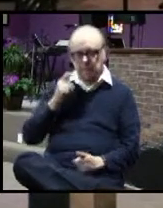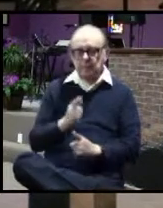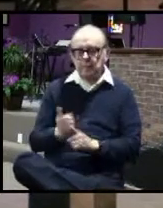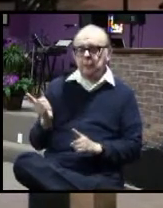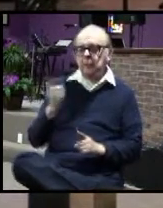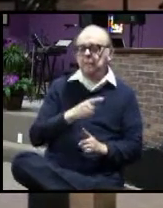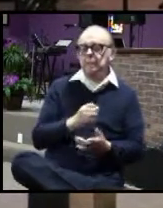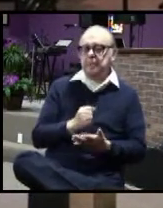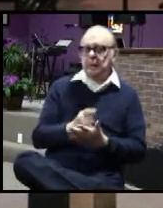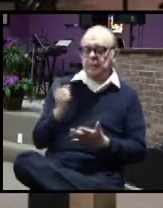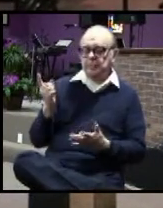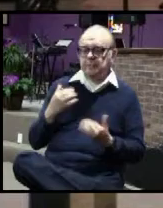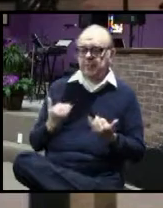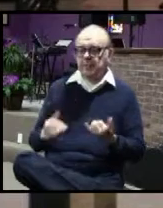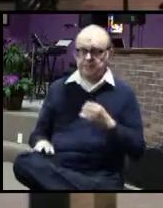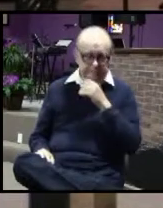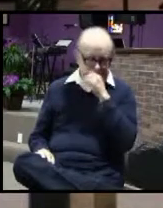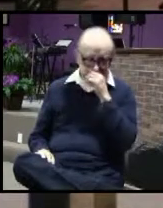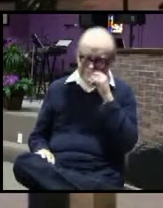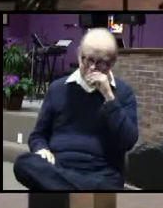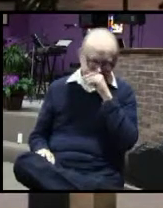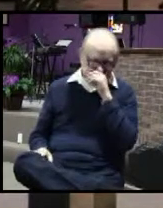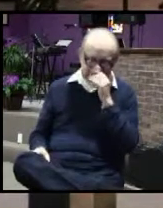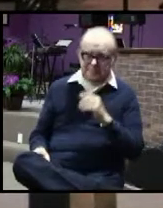You're the pyromaniac.